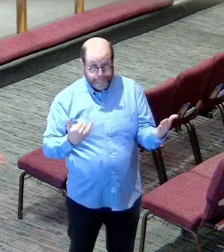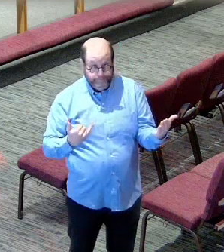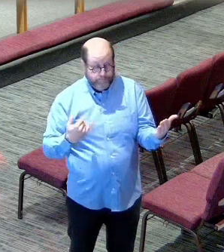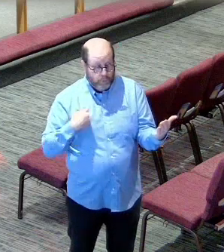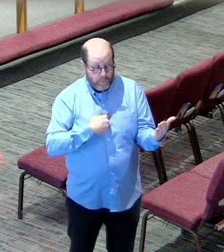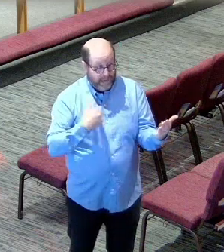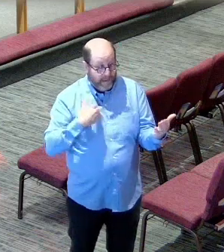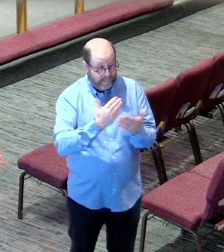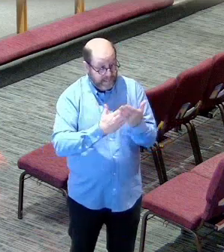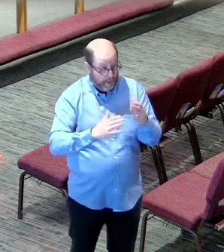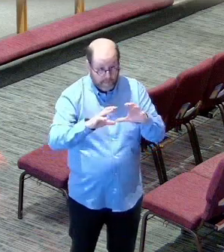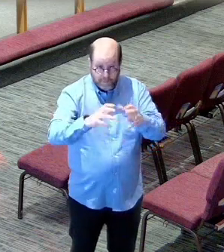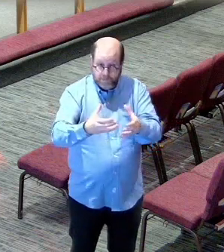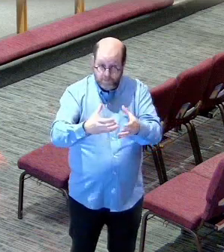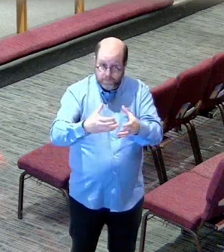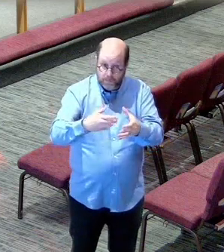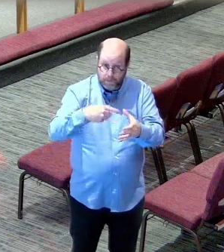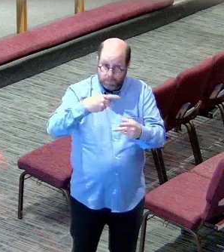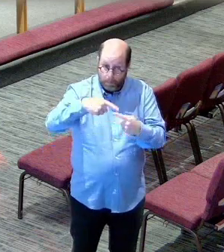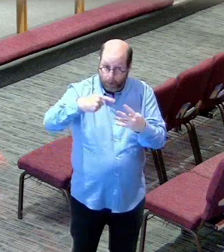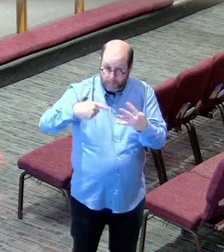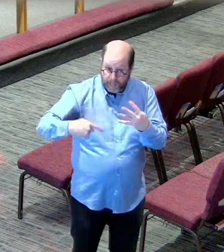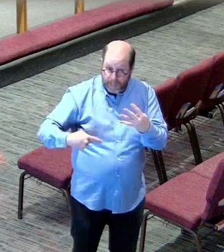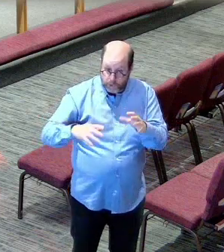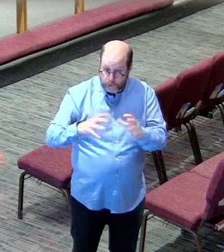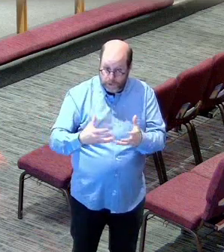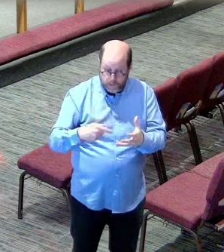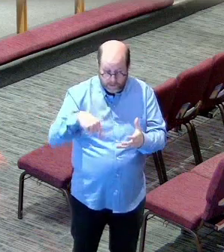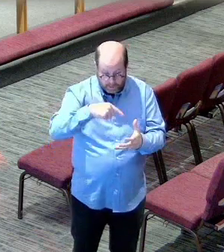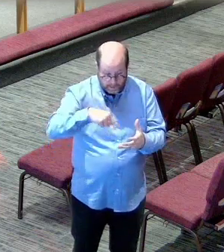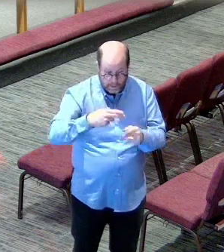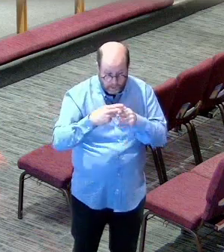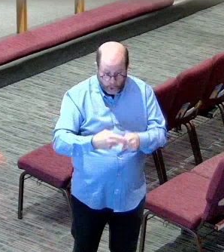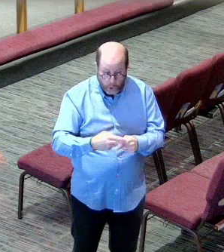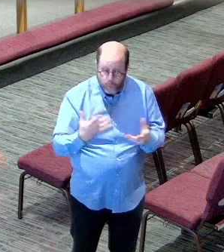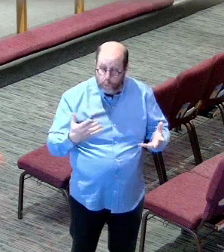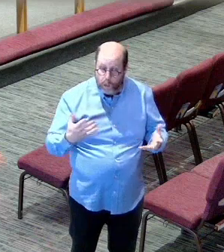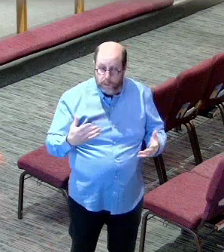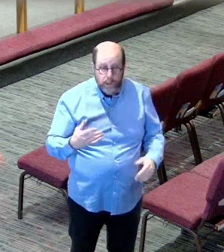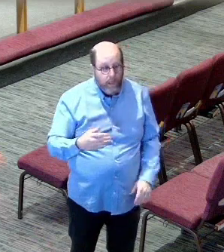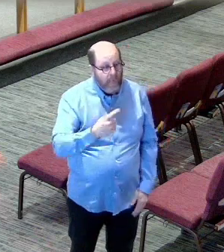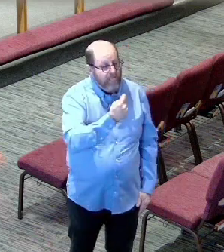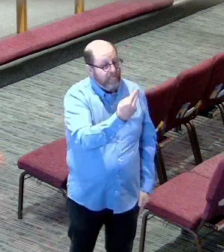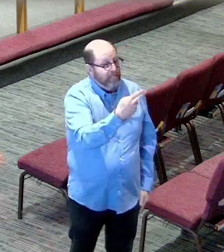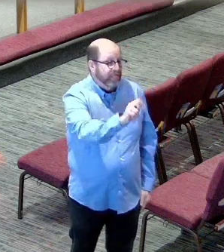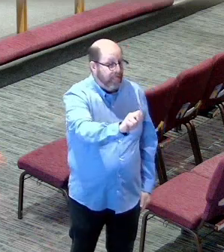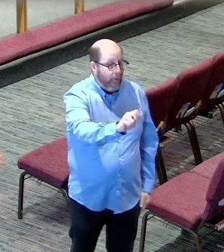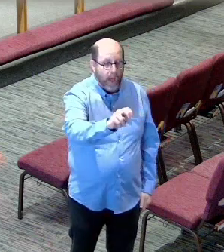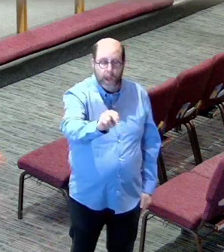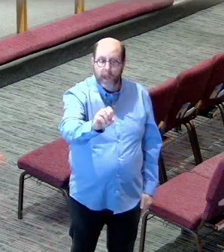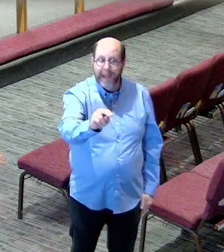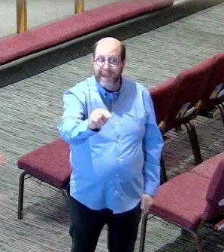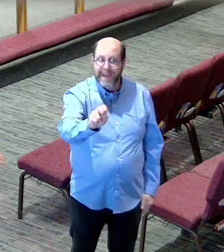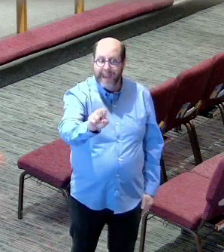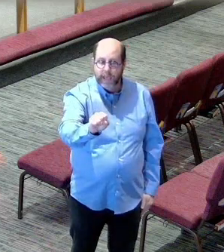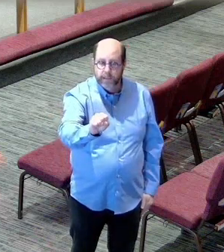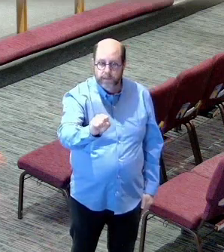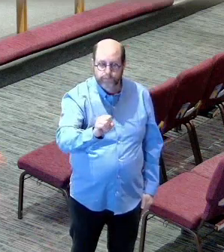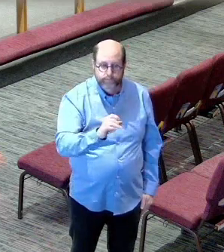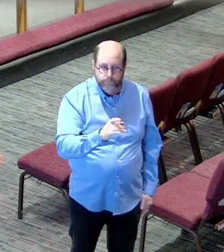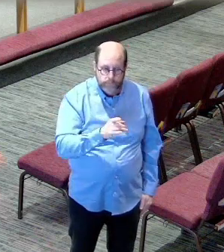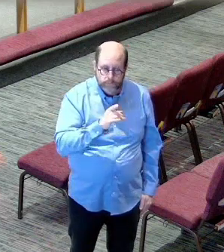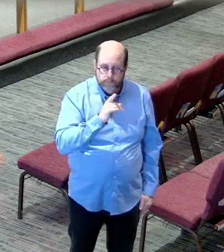the population that's growing, and it is called the nuns. I'm not talking about the women